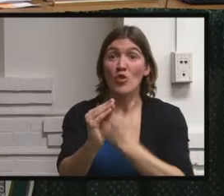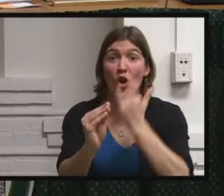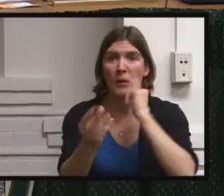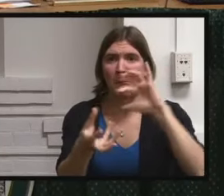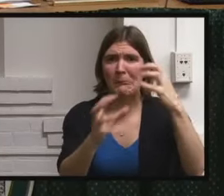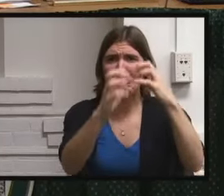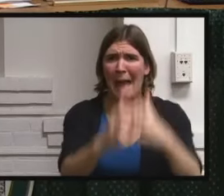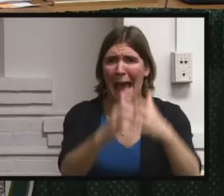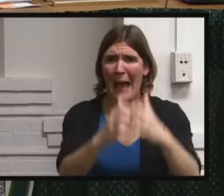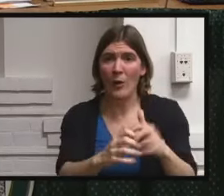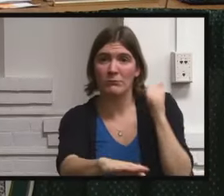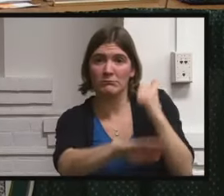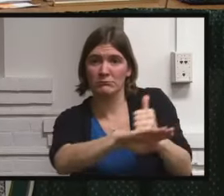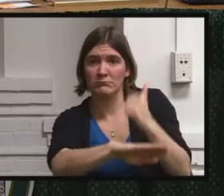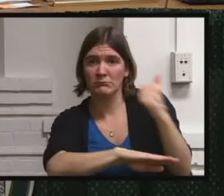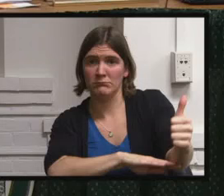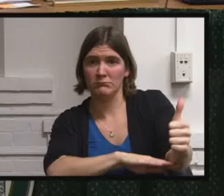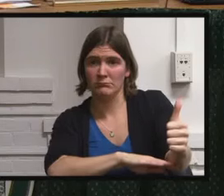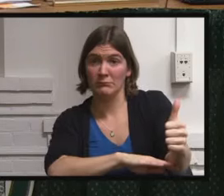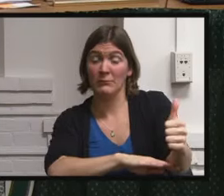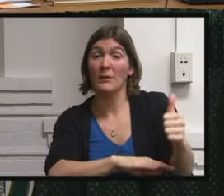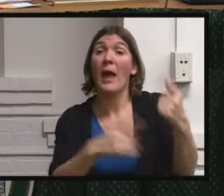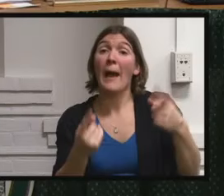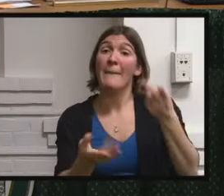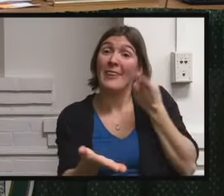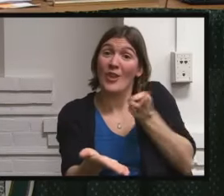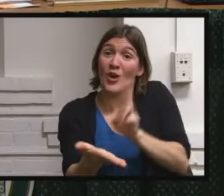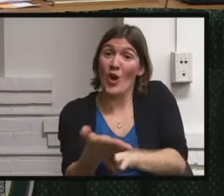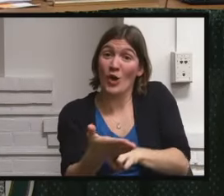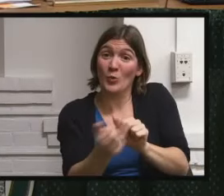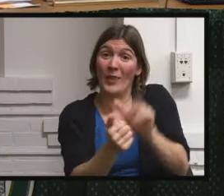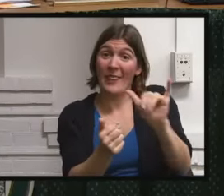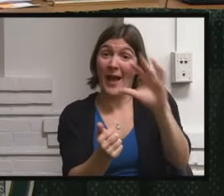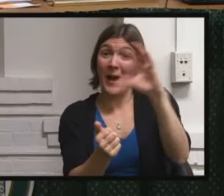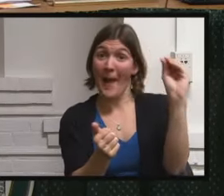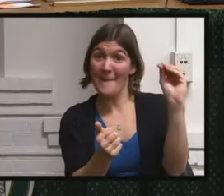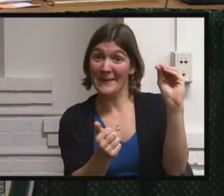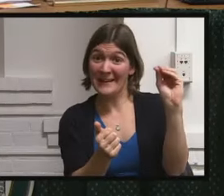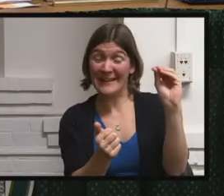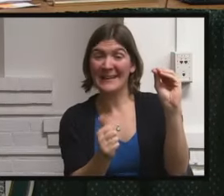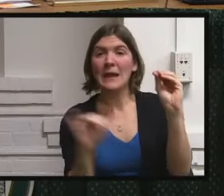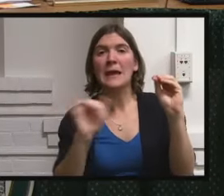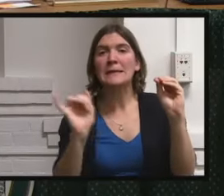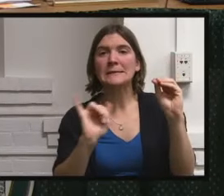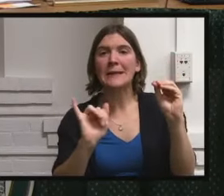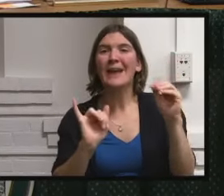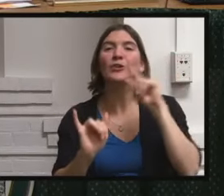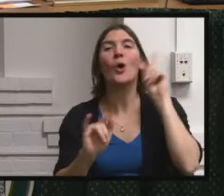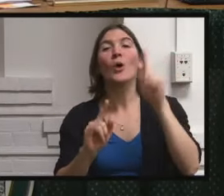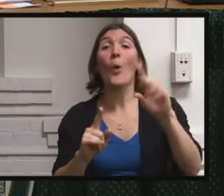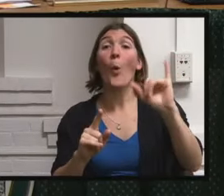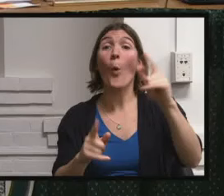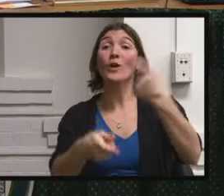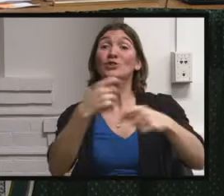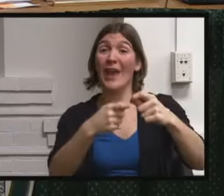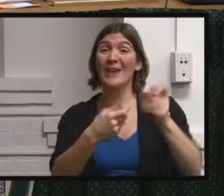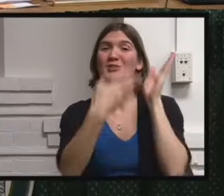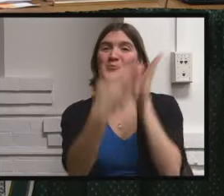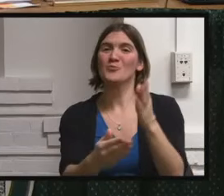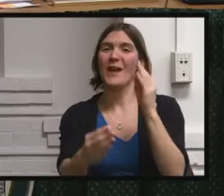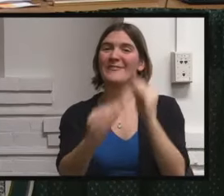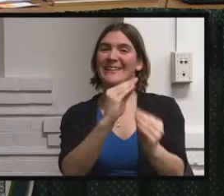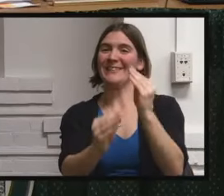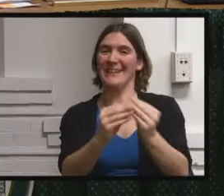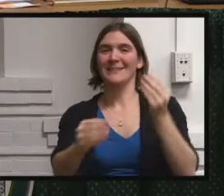a contractual piece of work. The metaphor that's been used in describing the situation is like taking your car in for an oil change and